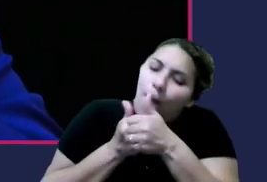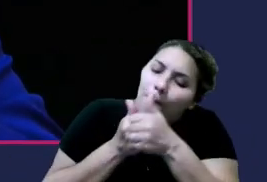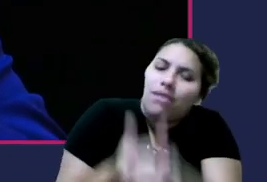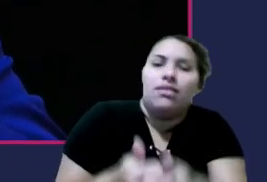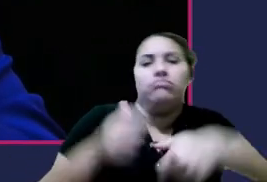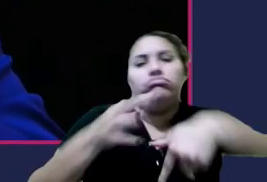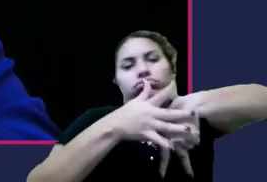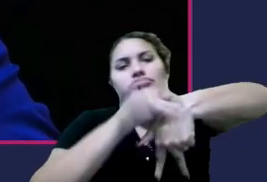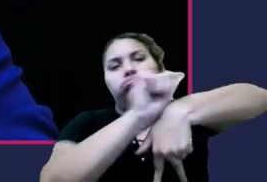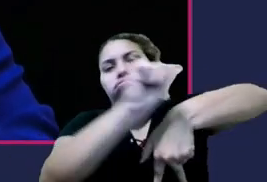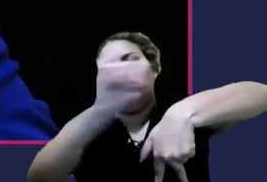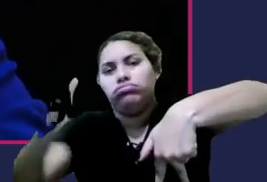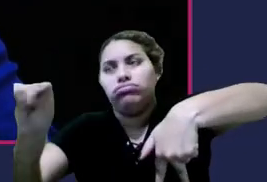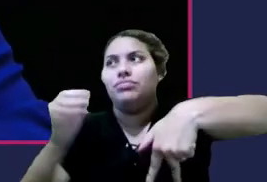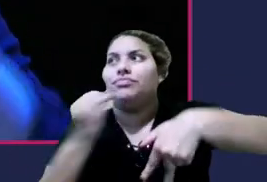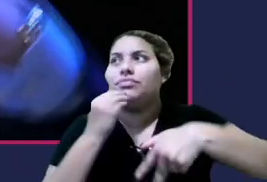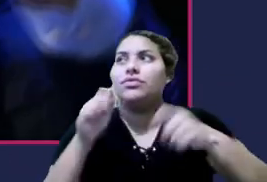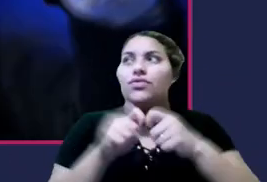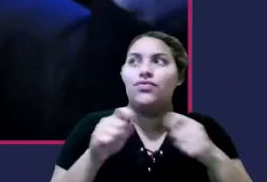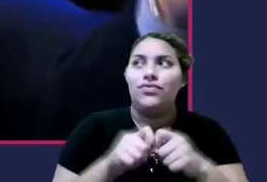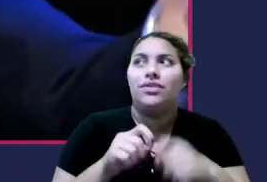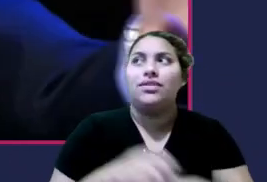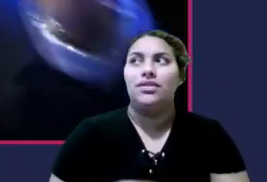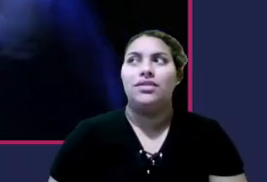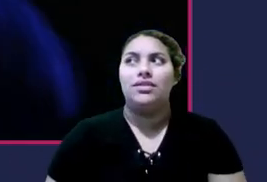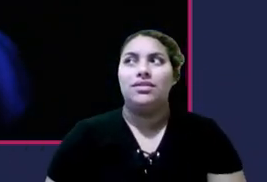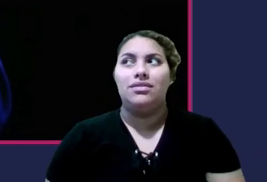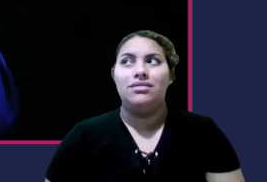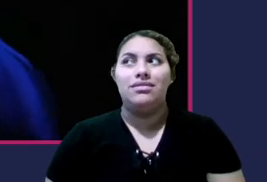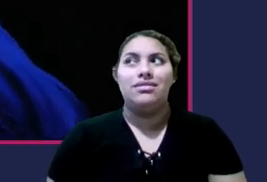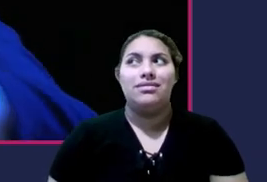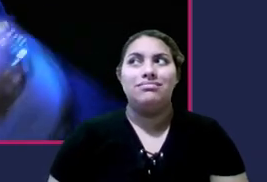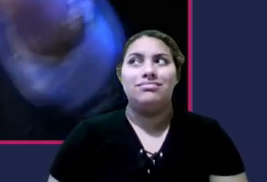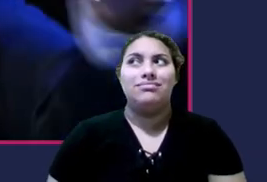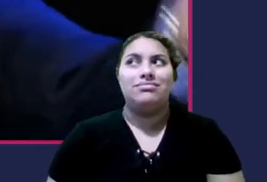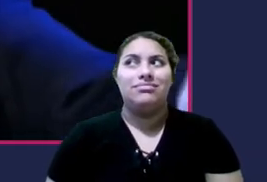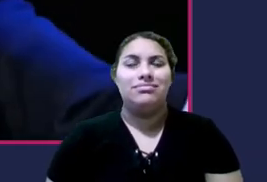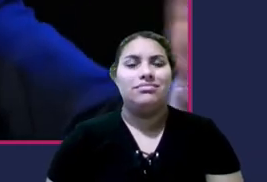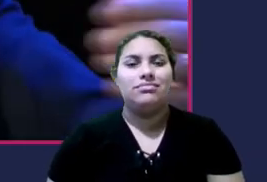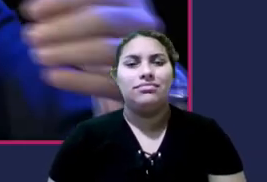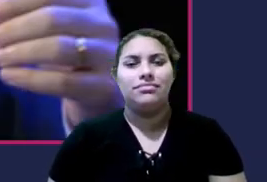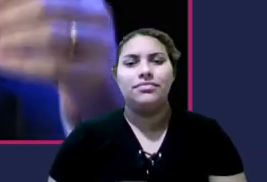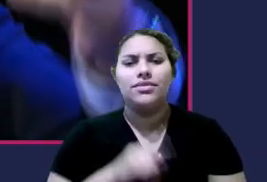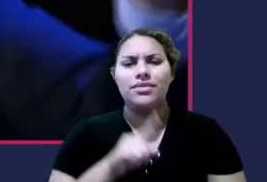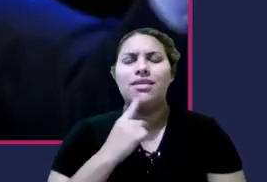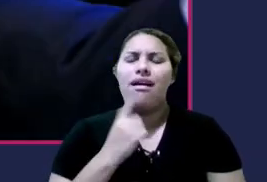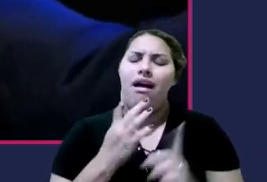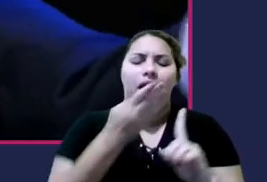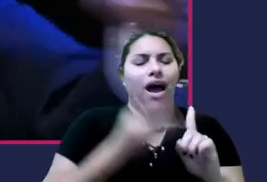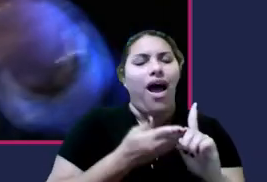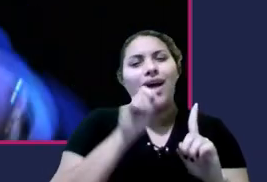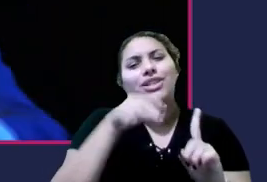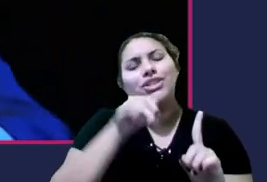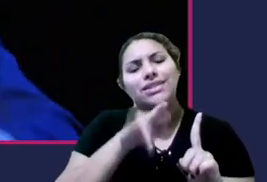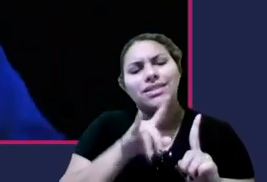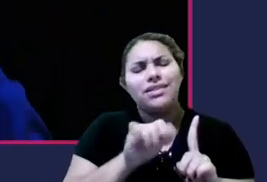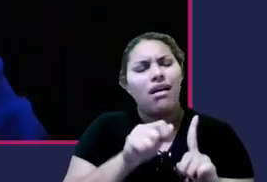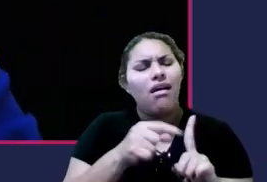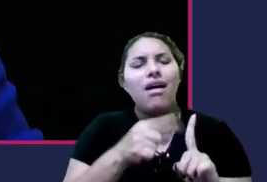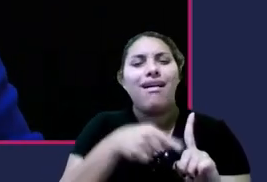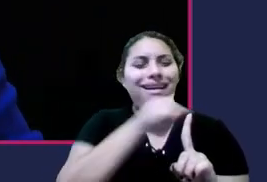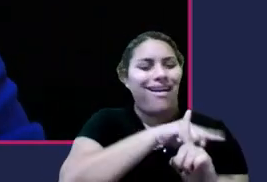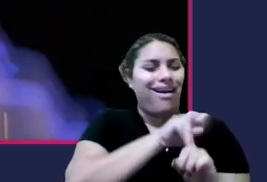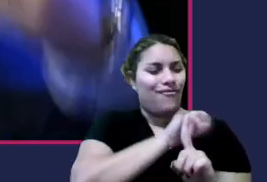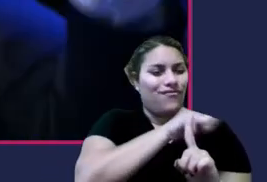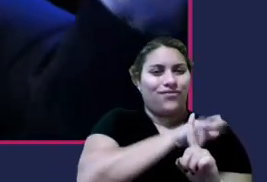they can follow up with patients, receive or pass on the results to the agency,